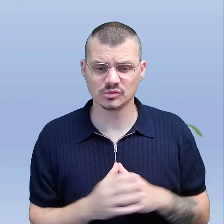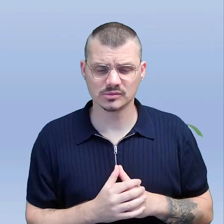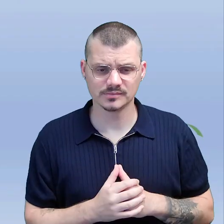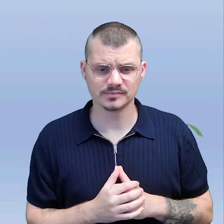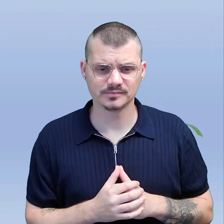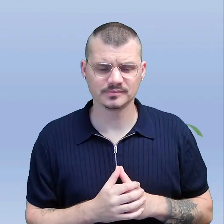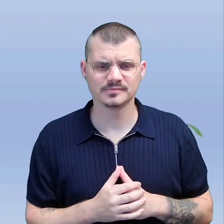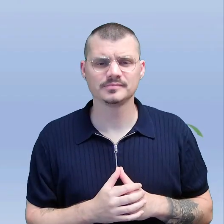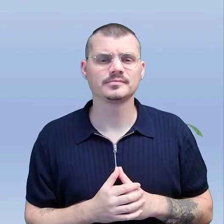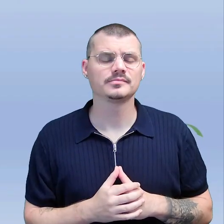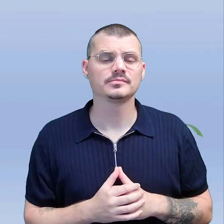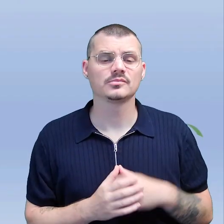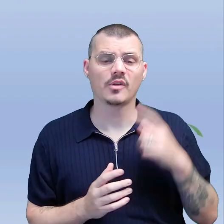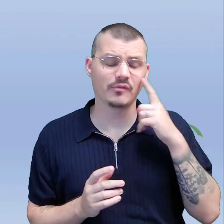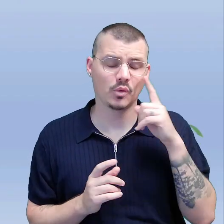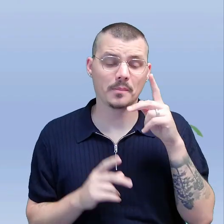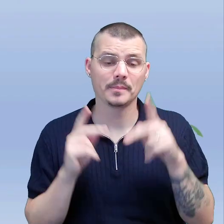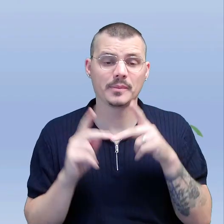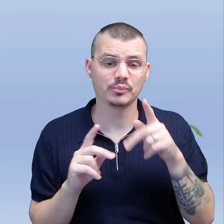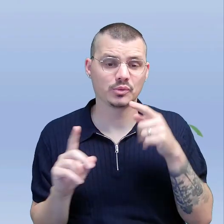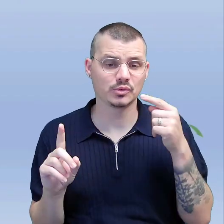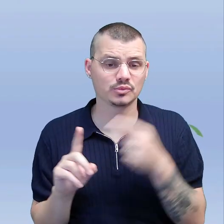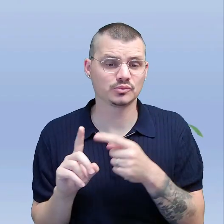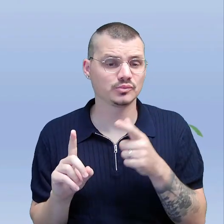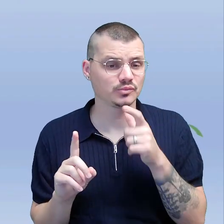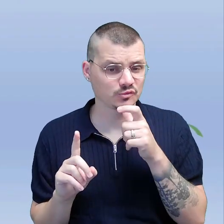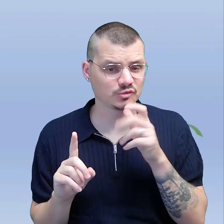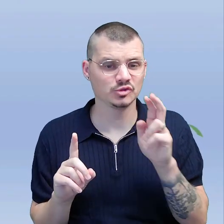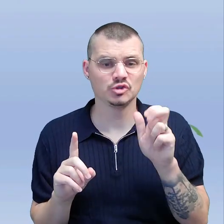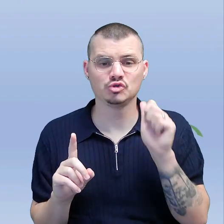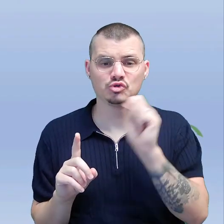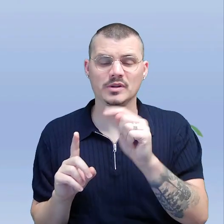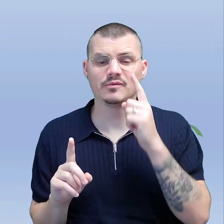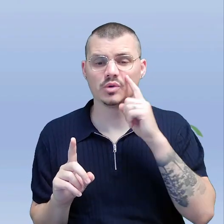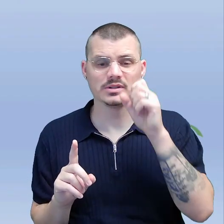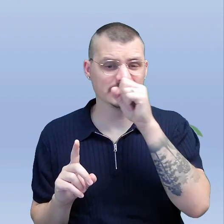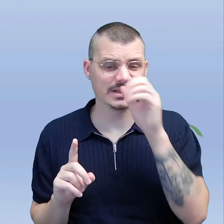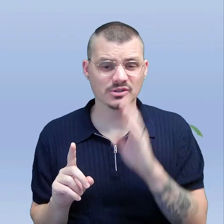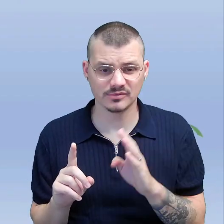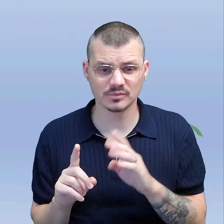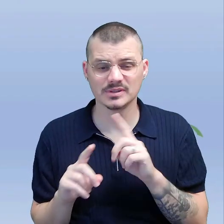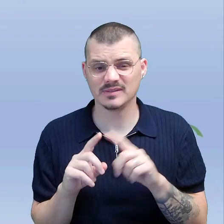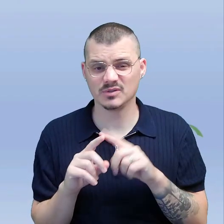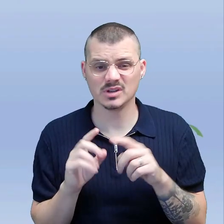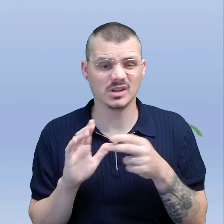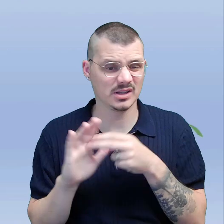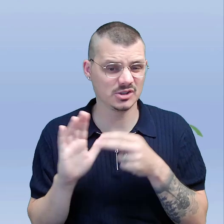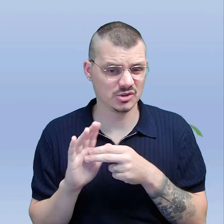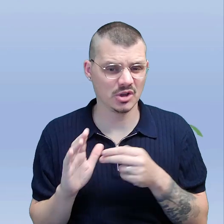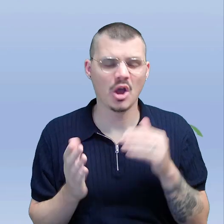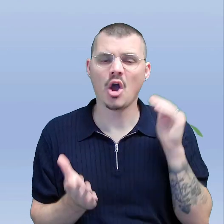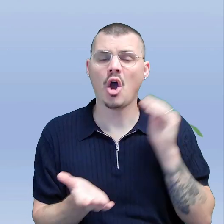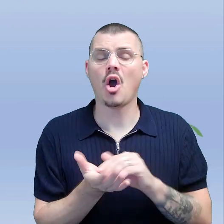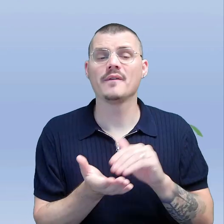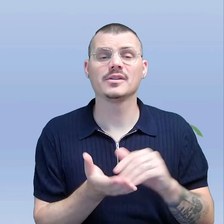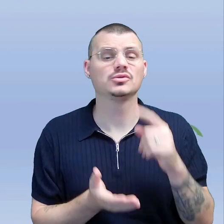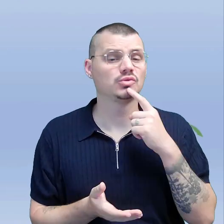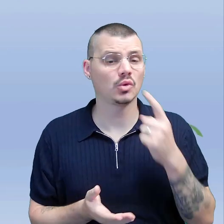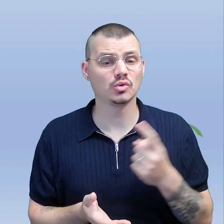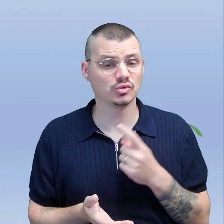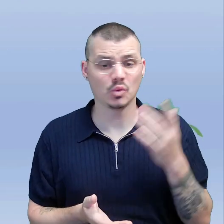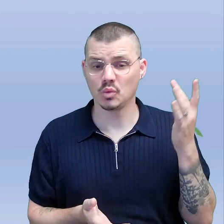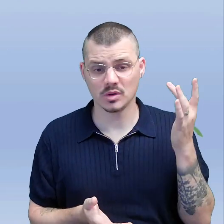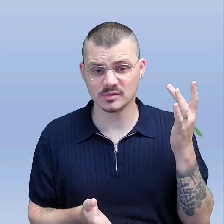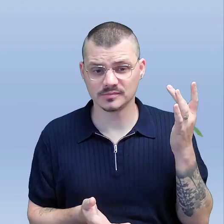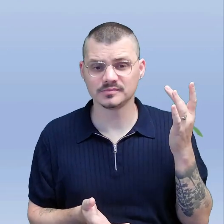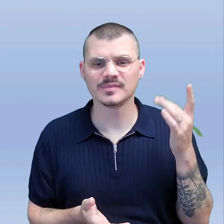And for people that were being treated for schizophreniform conditions, they often